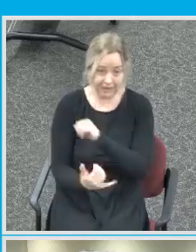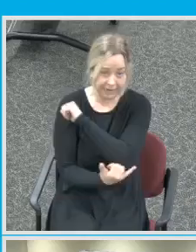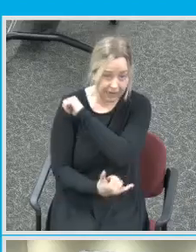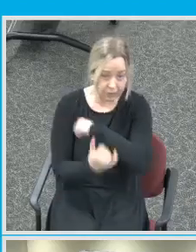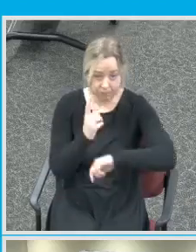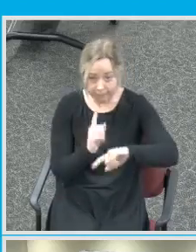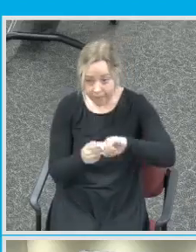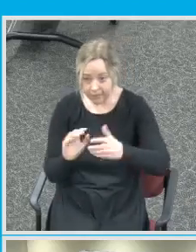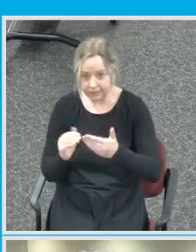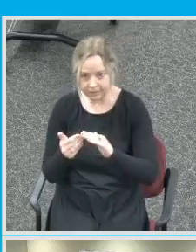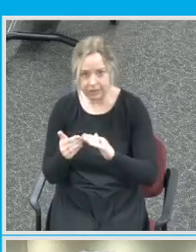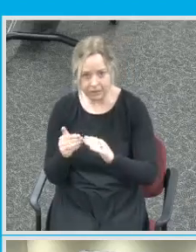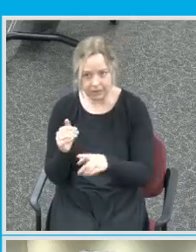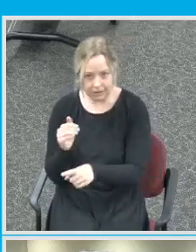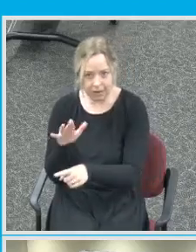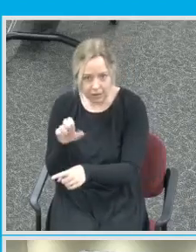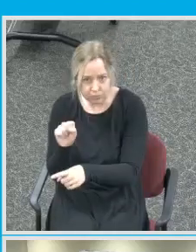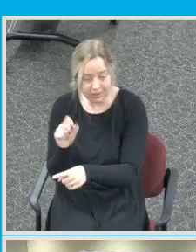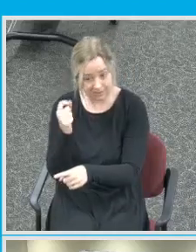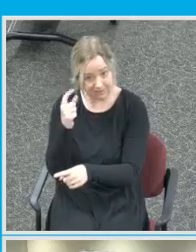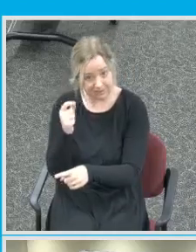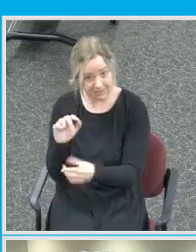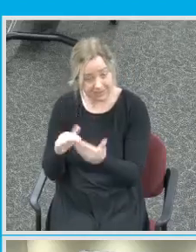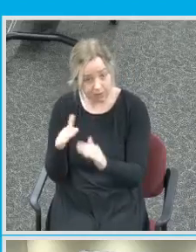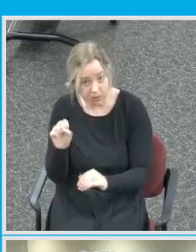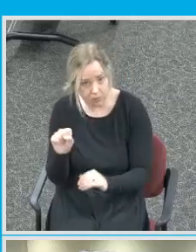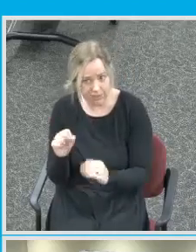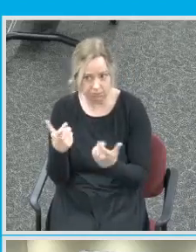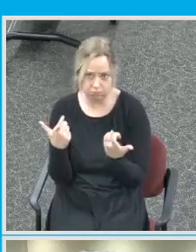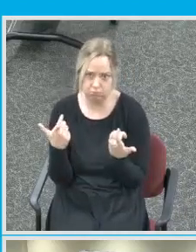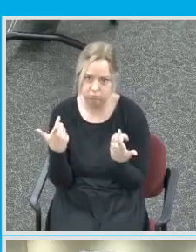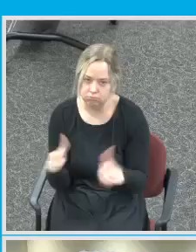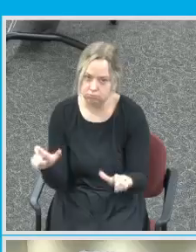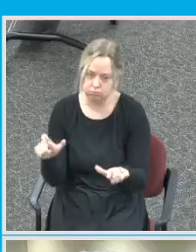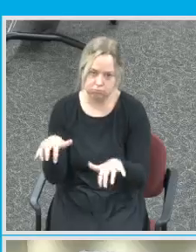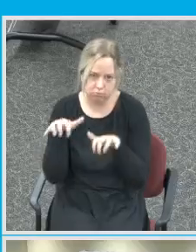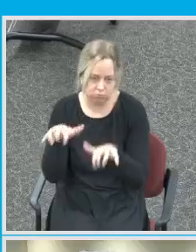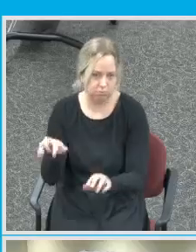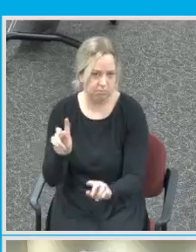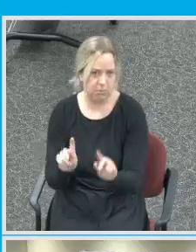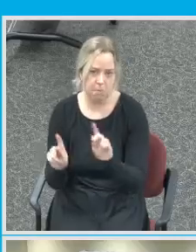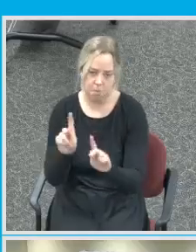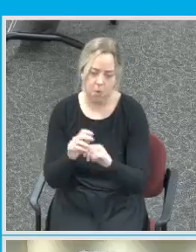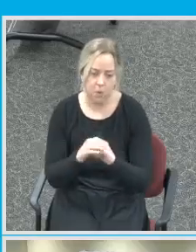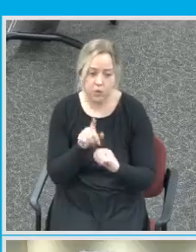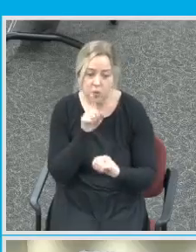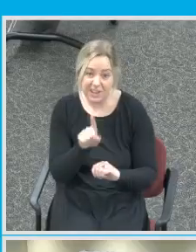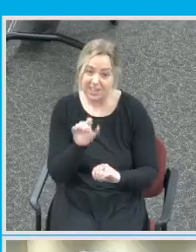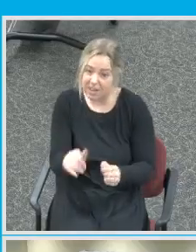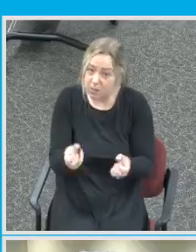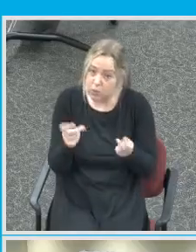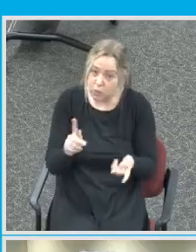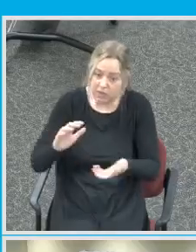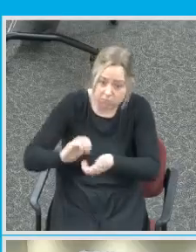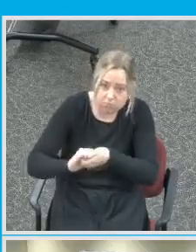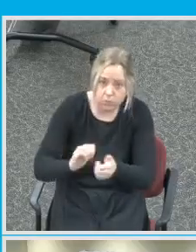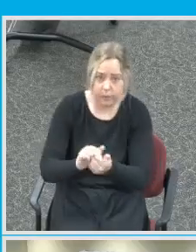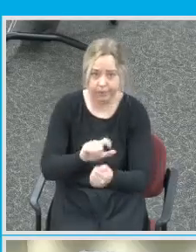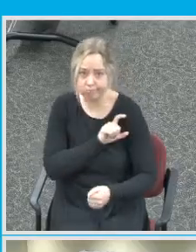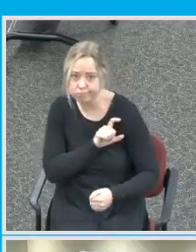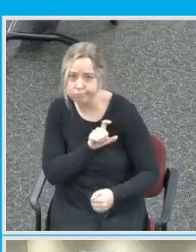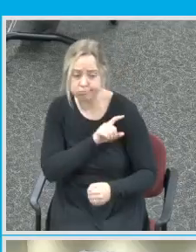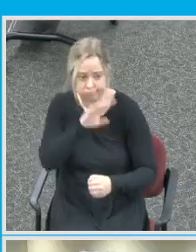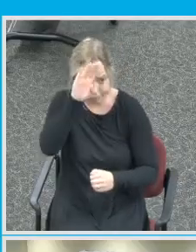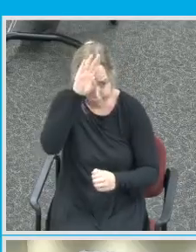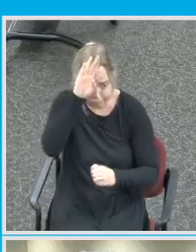of Colorado Springs has the largest population, and any opportunity to collaborate with law enforcement and first responders in different